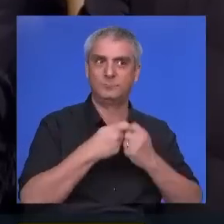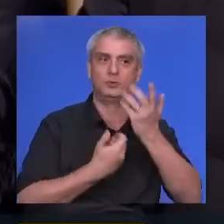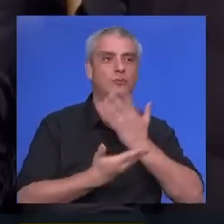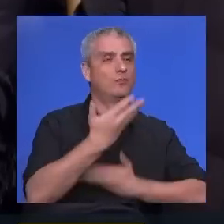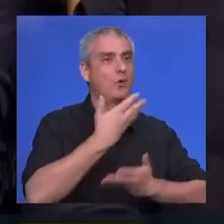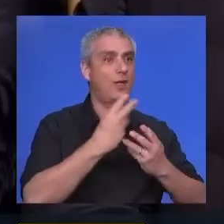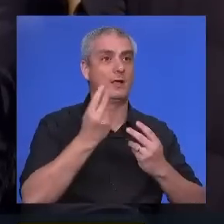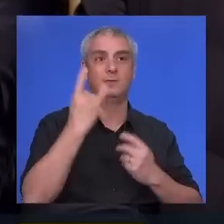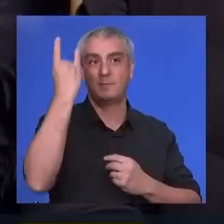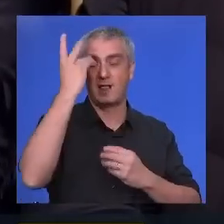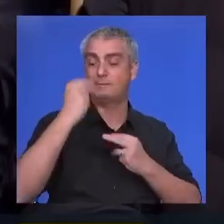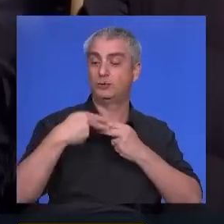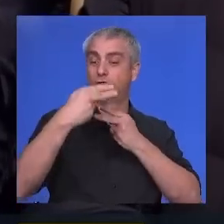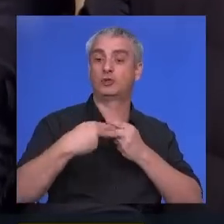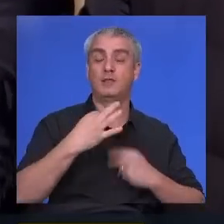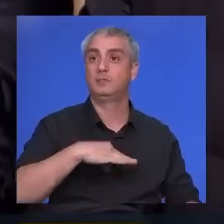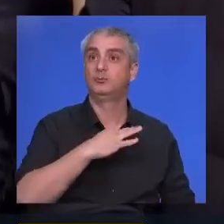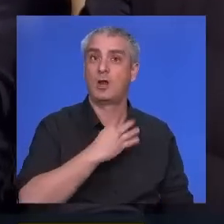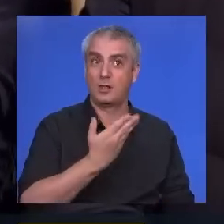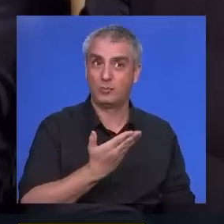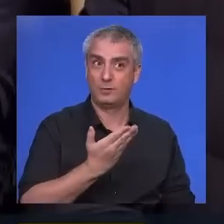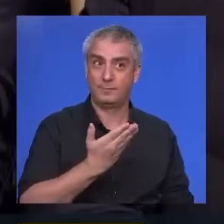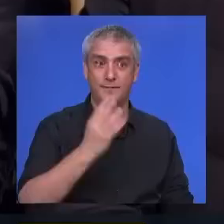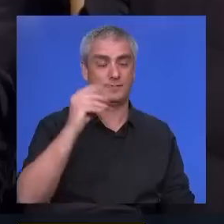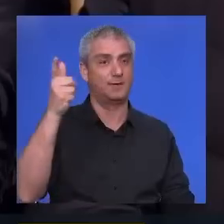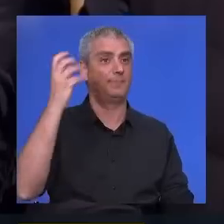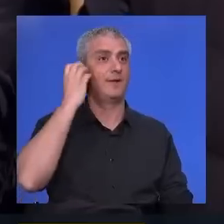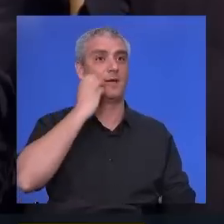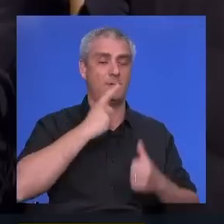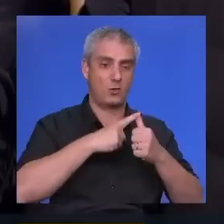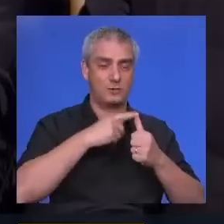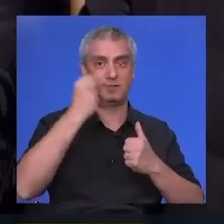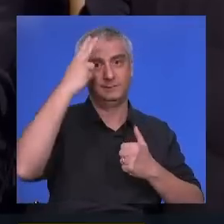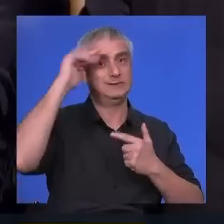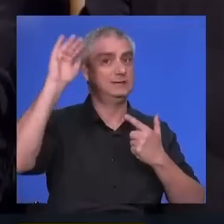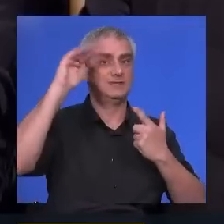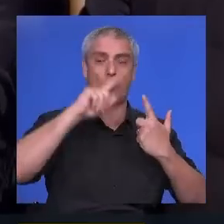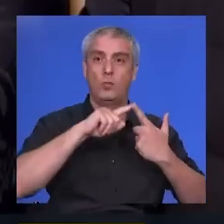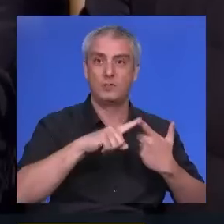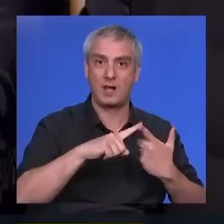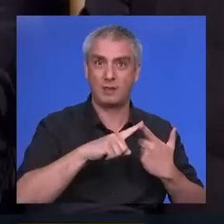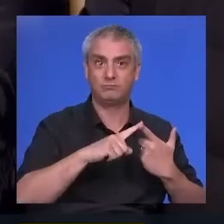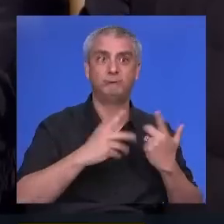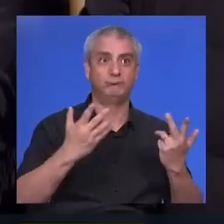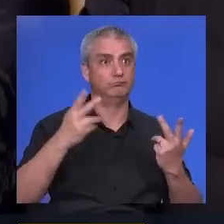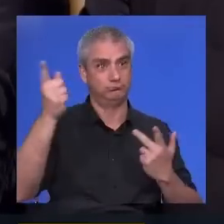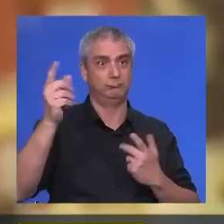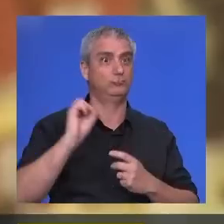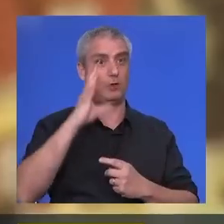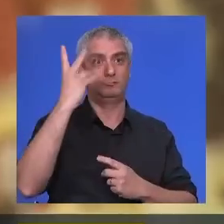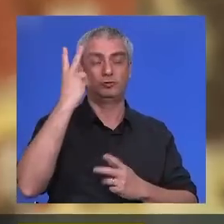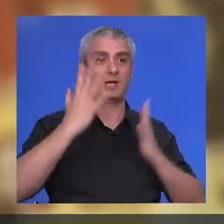space with our neighbors, with the UAE, with the Saudis. Saudis are sending two astronauts on